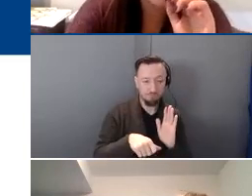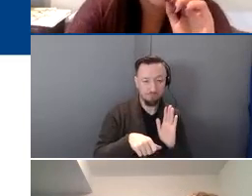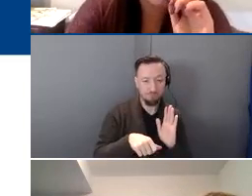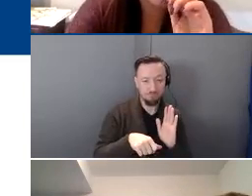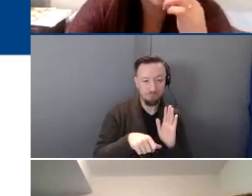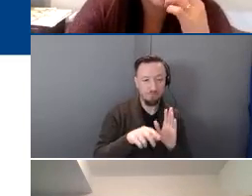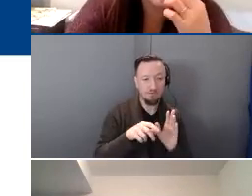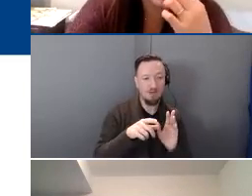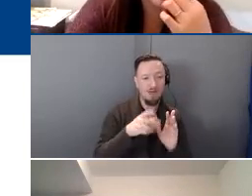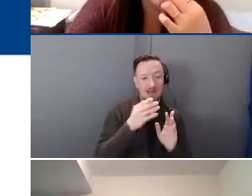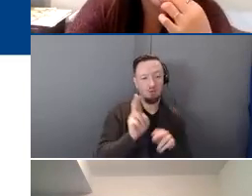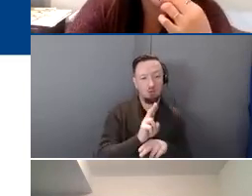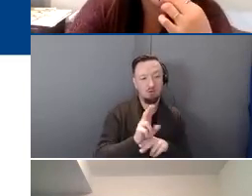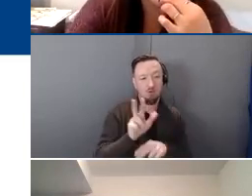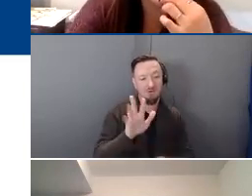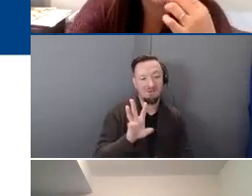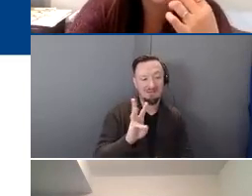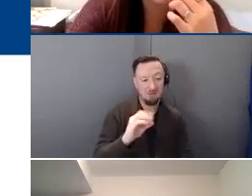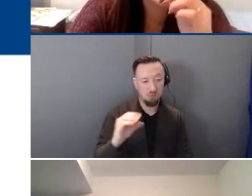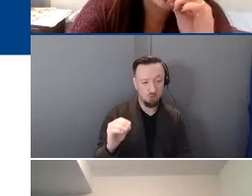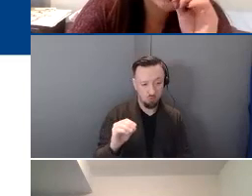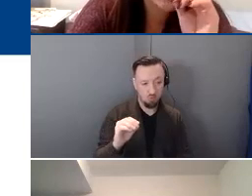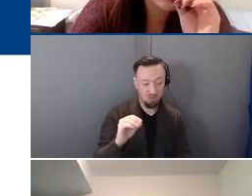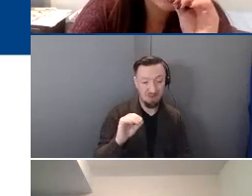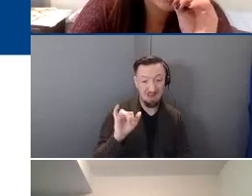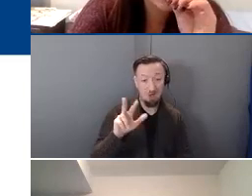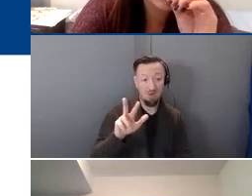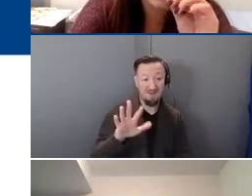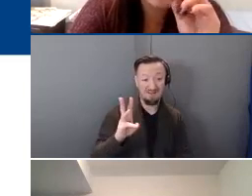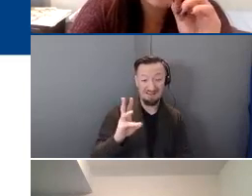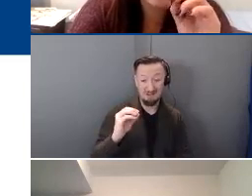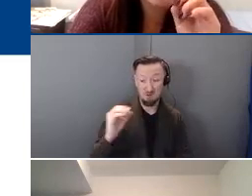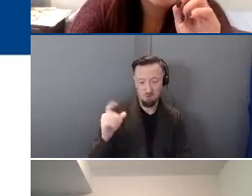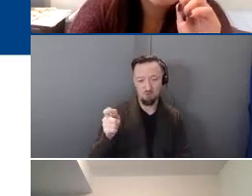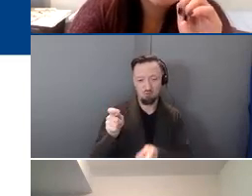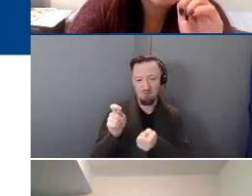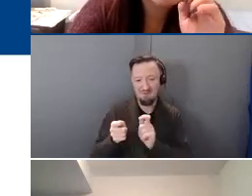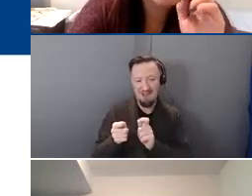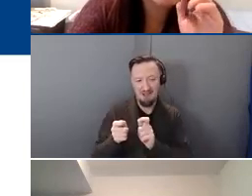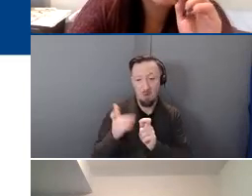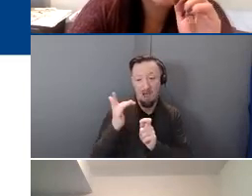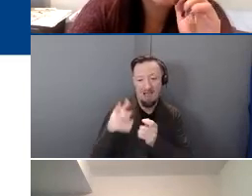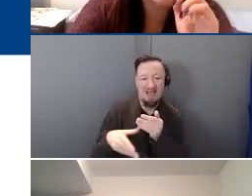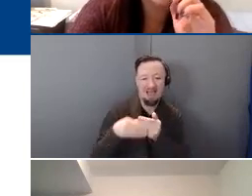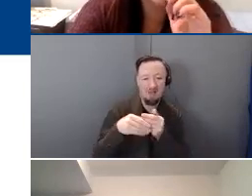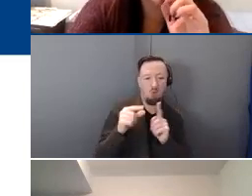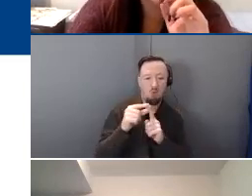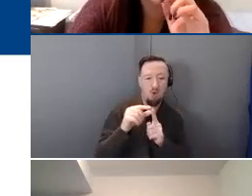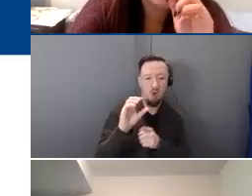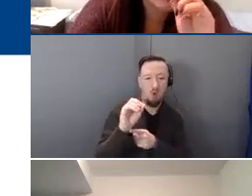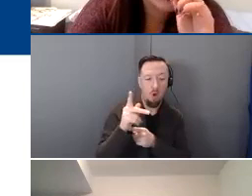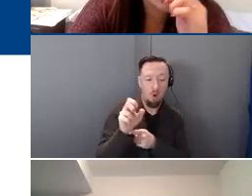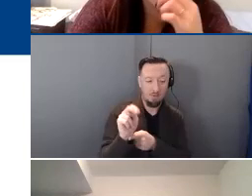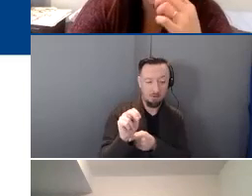the 35600. And that code had been revised by adding the term open. It is modifier